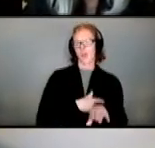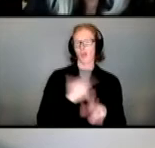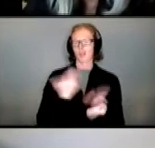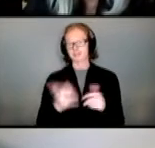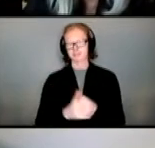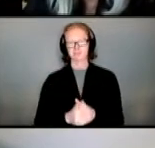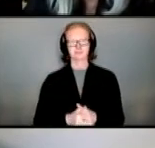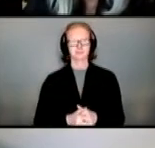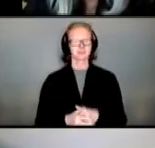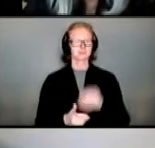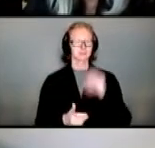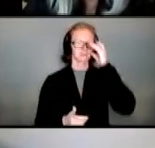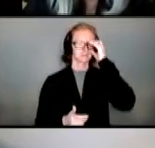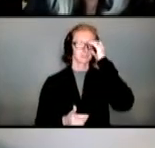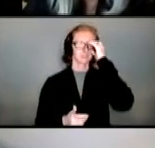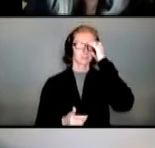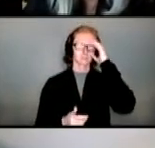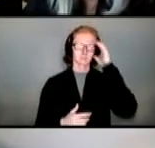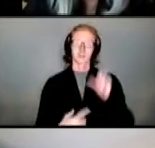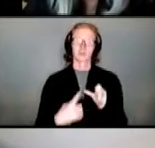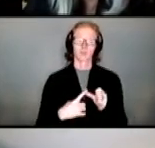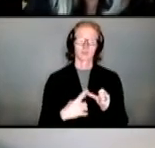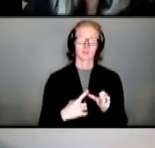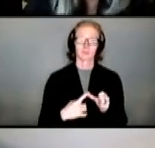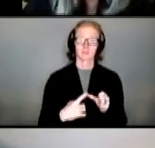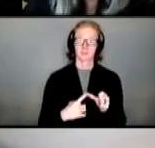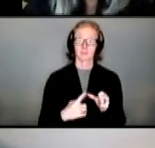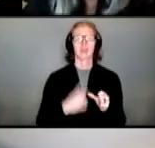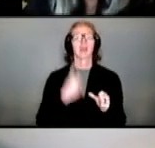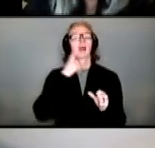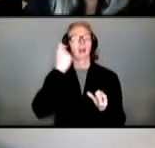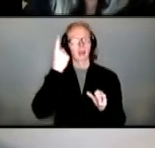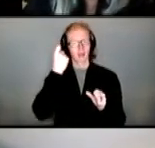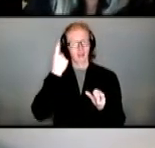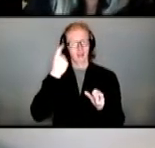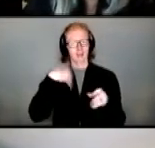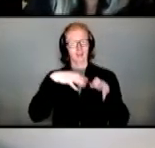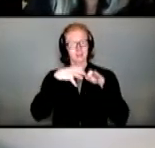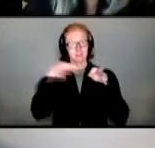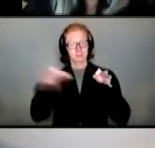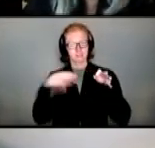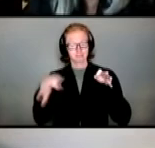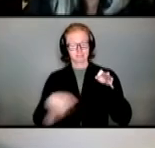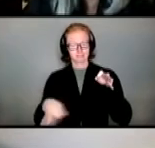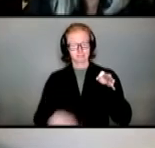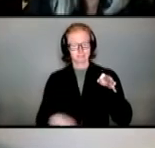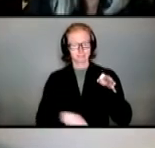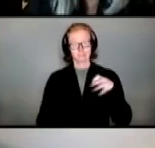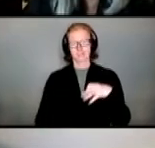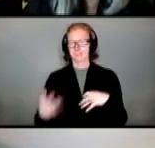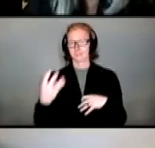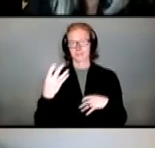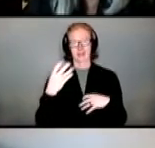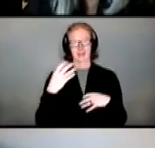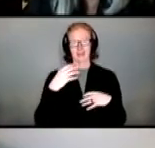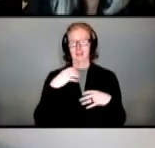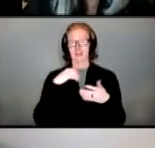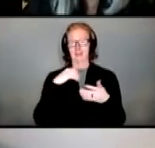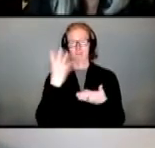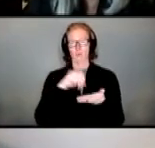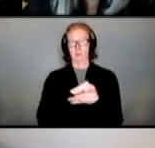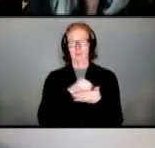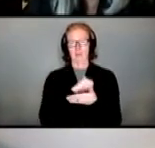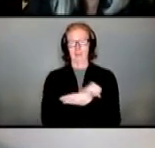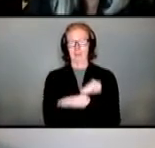all, I know it's kind of spelled out in the, I don't know, 4-page document that articulates the remedies.